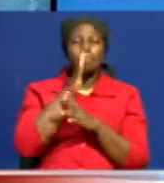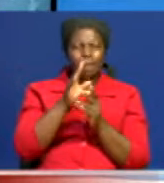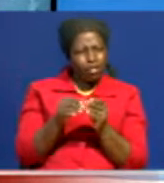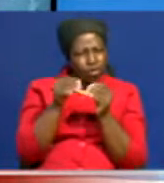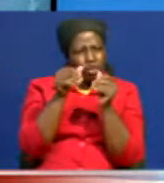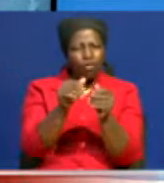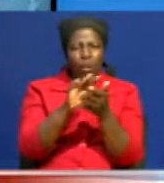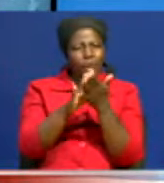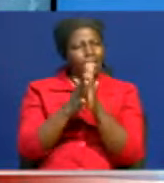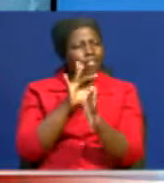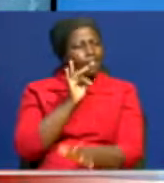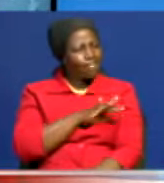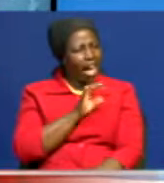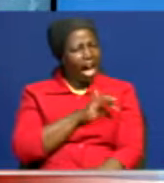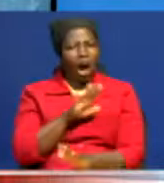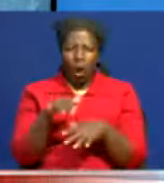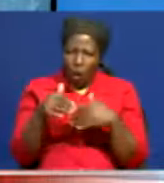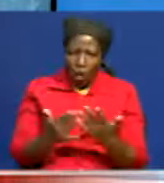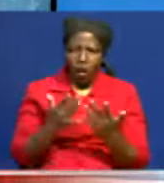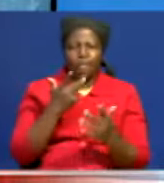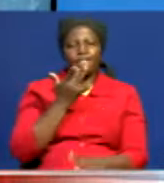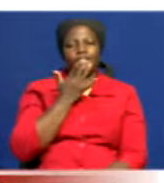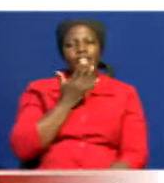bila uoga wala mapendeleo.